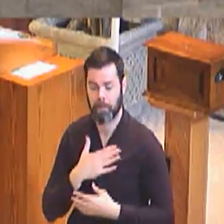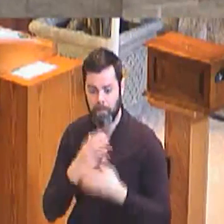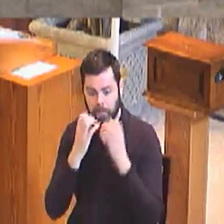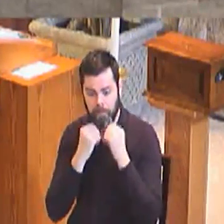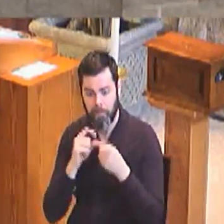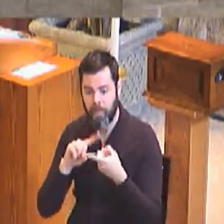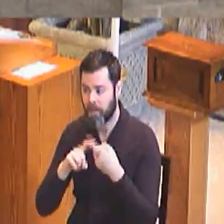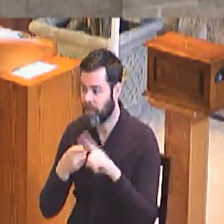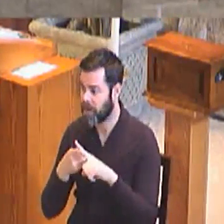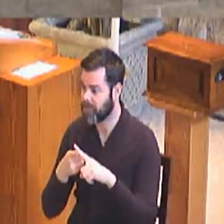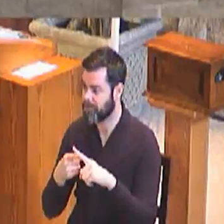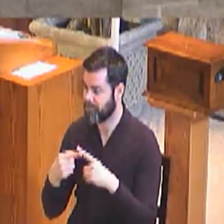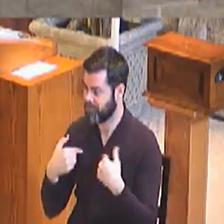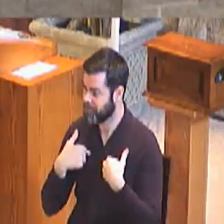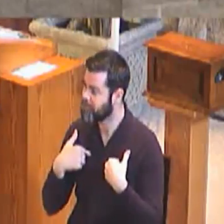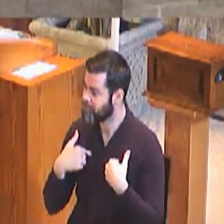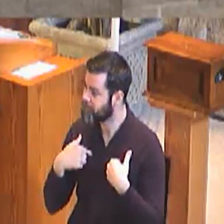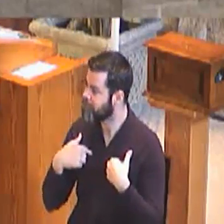we can do.